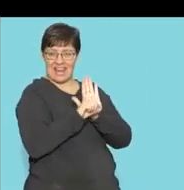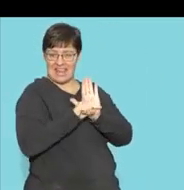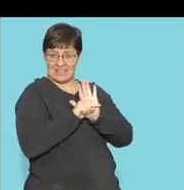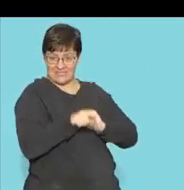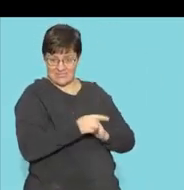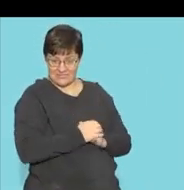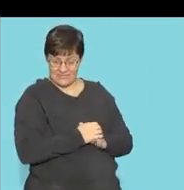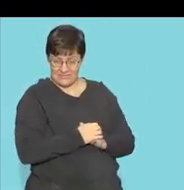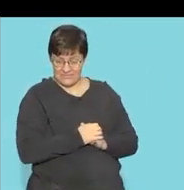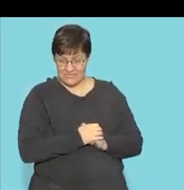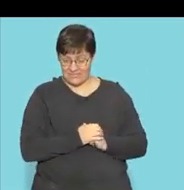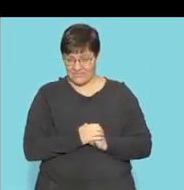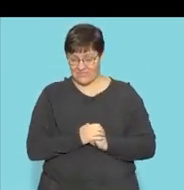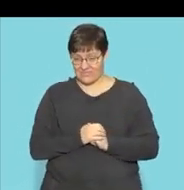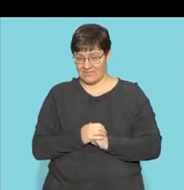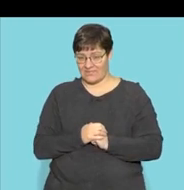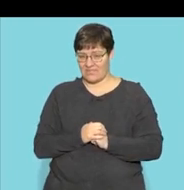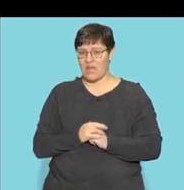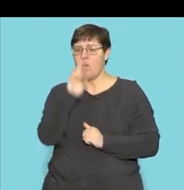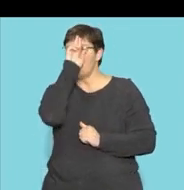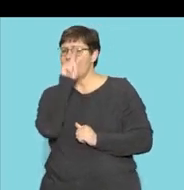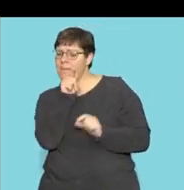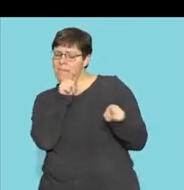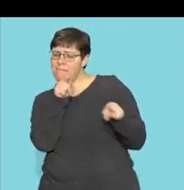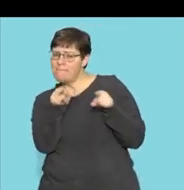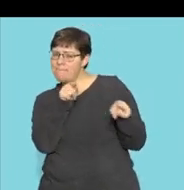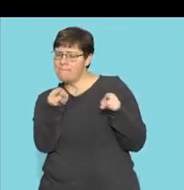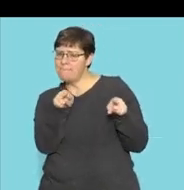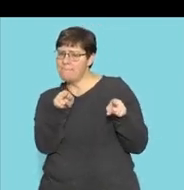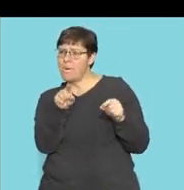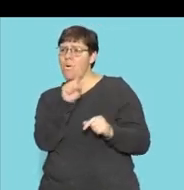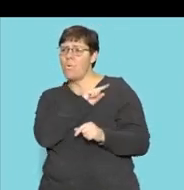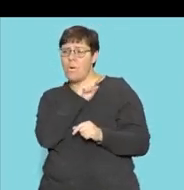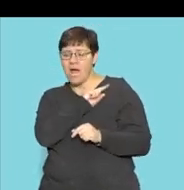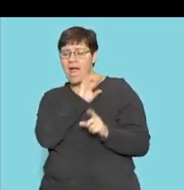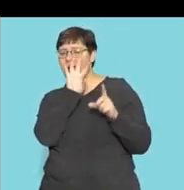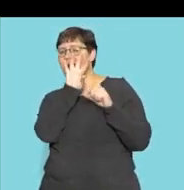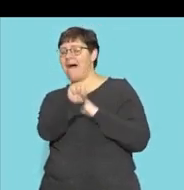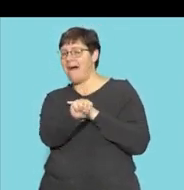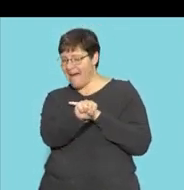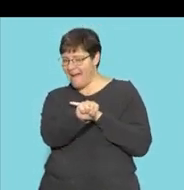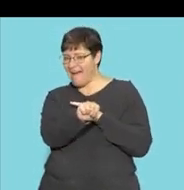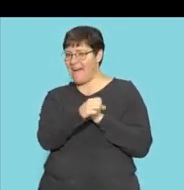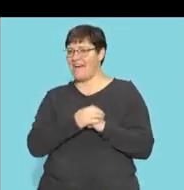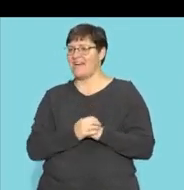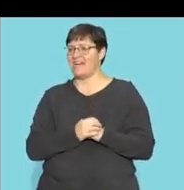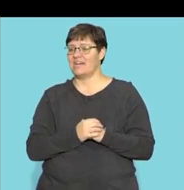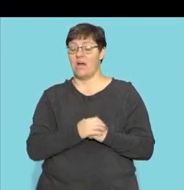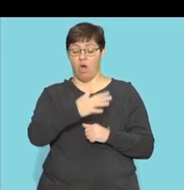electrons. So we remember those terms by recognizing